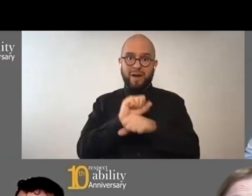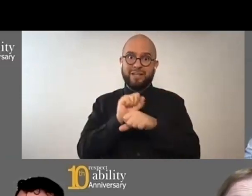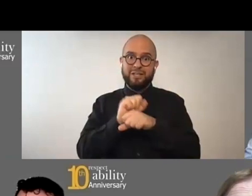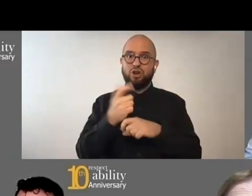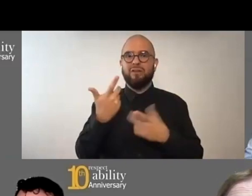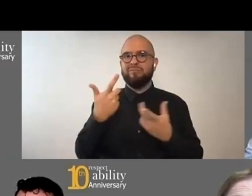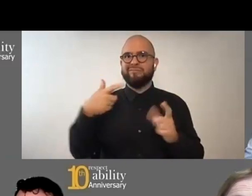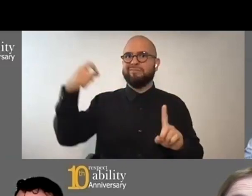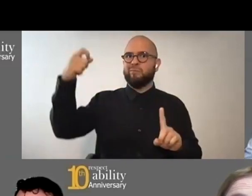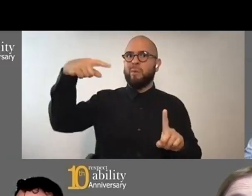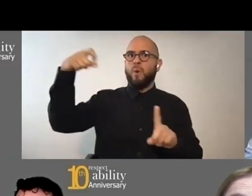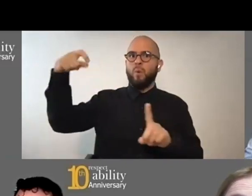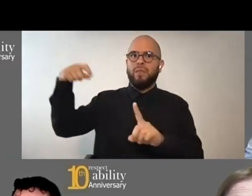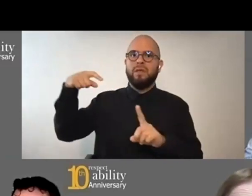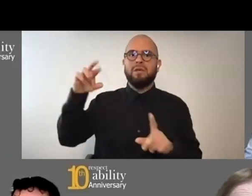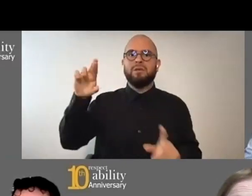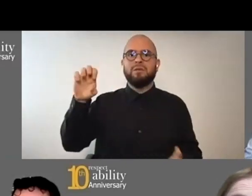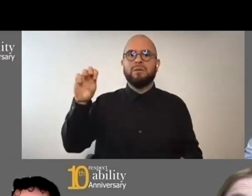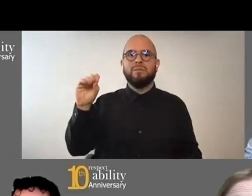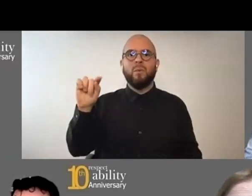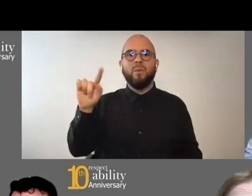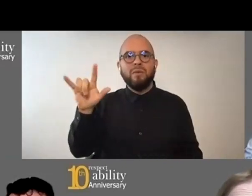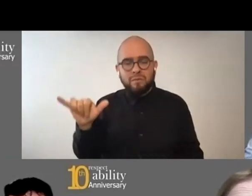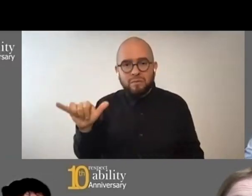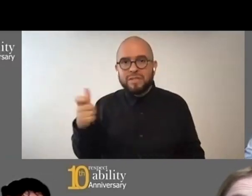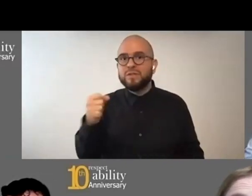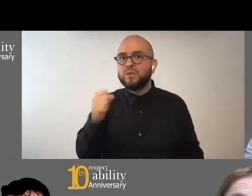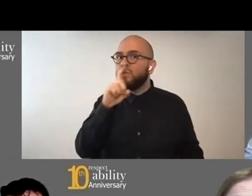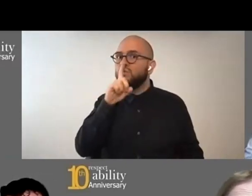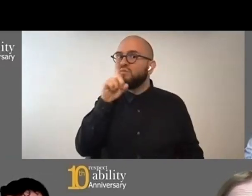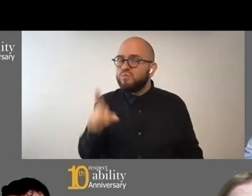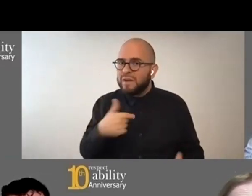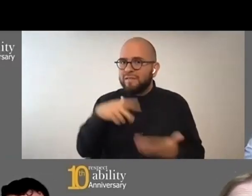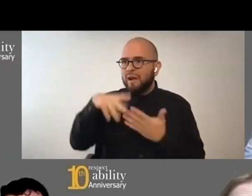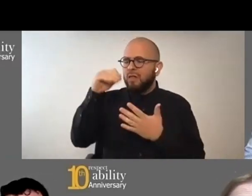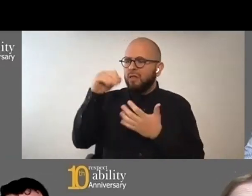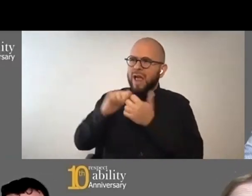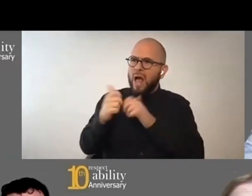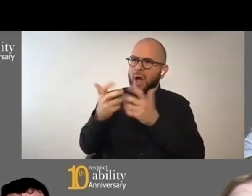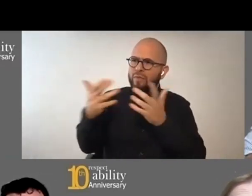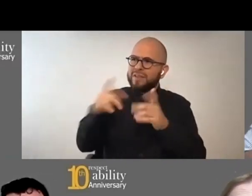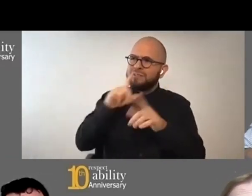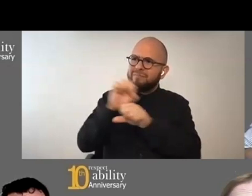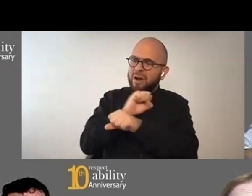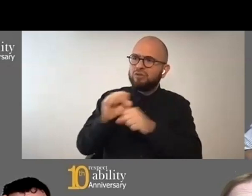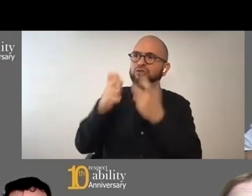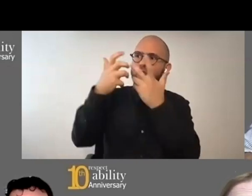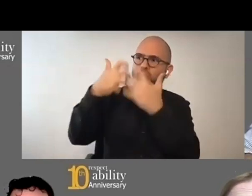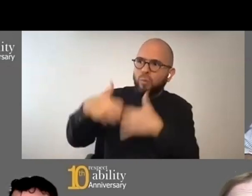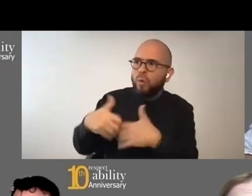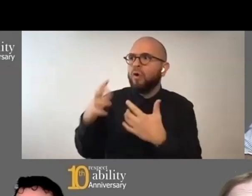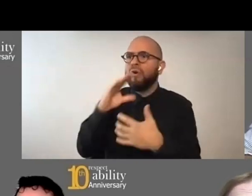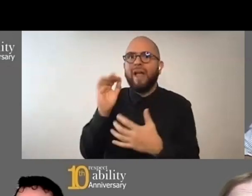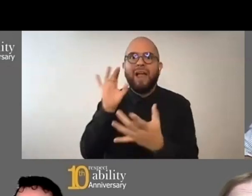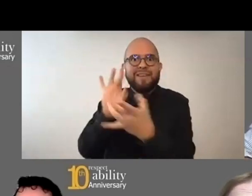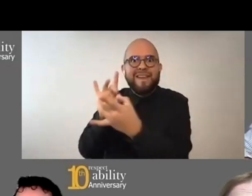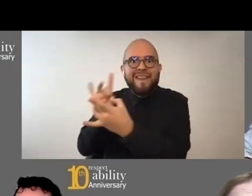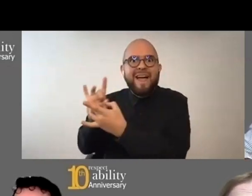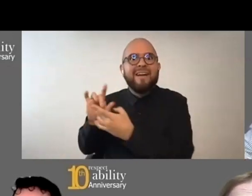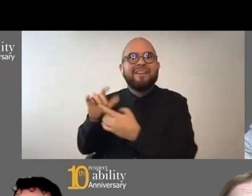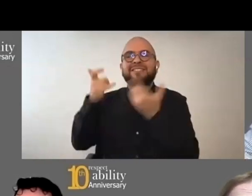legislative process and how things actually work, and gained connections and it's hard to gain